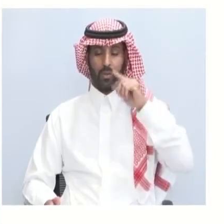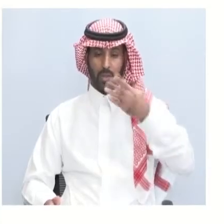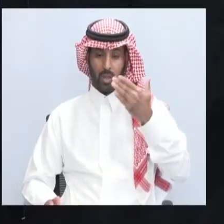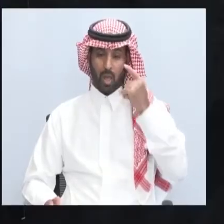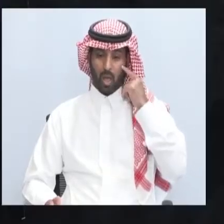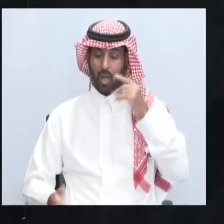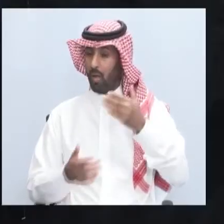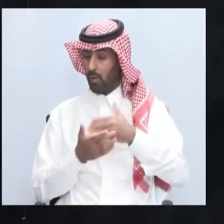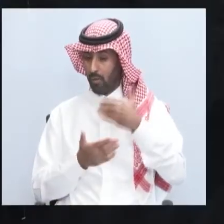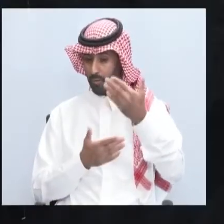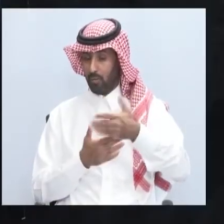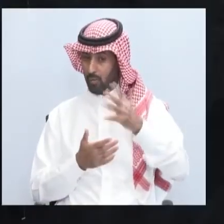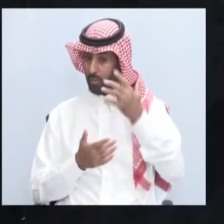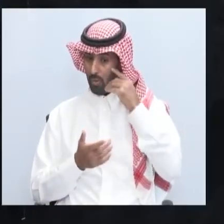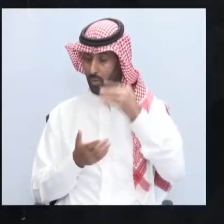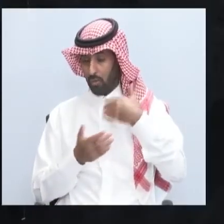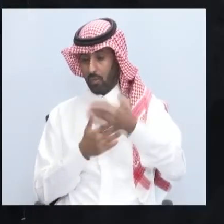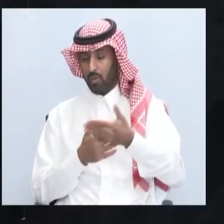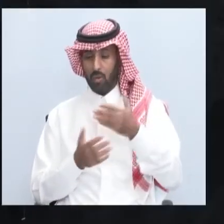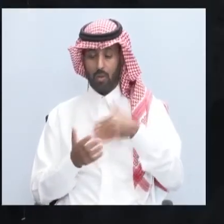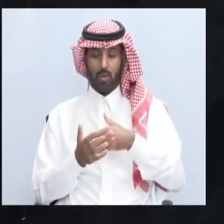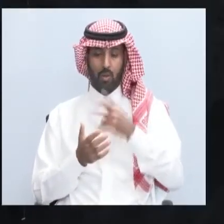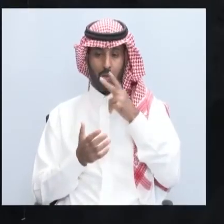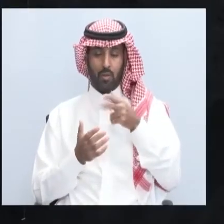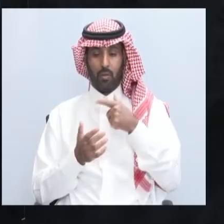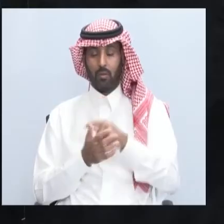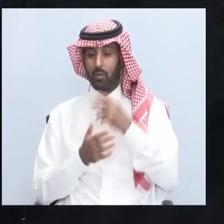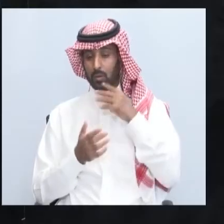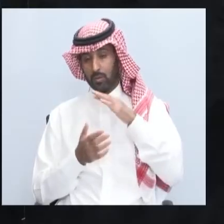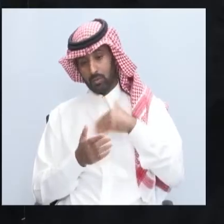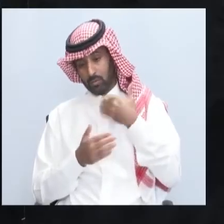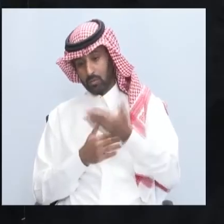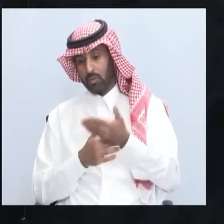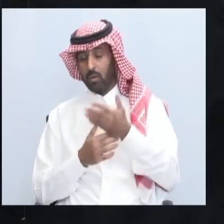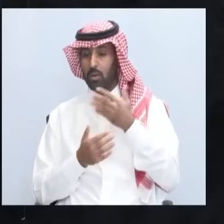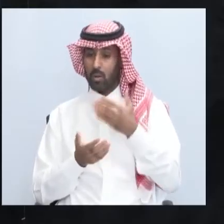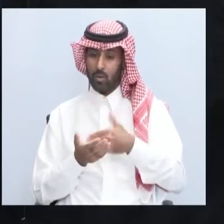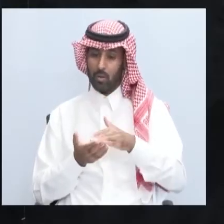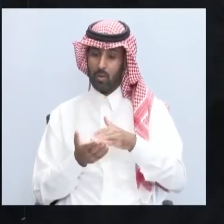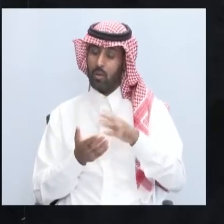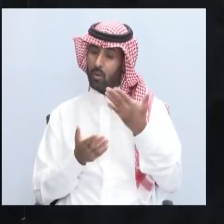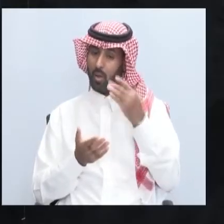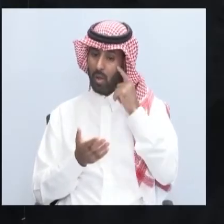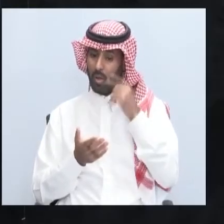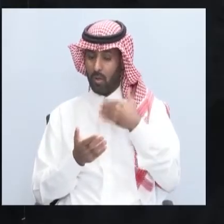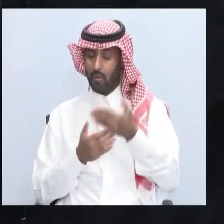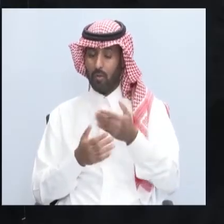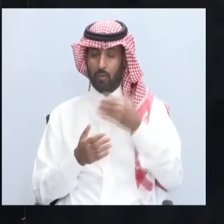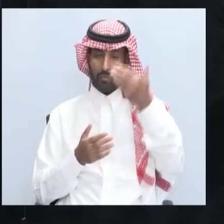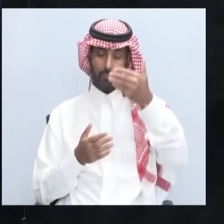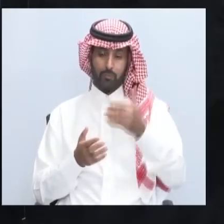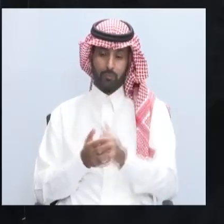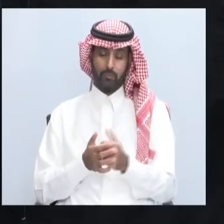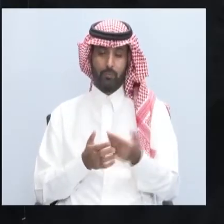not the copy, but the latest. When you say the latest version, It means the latest, let's say, episode or the